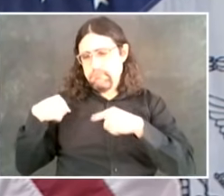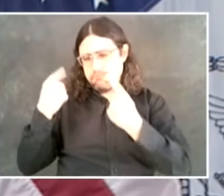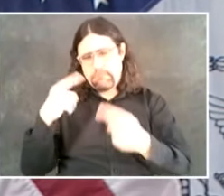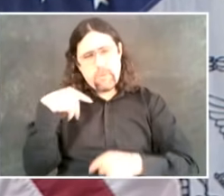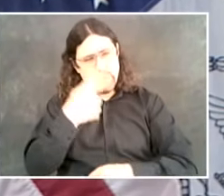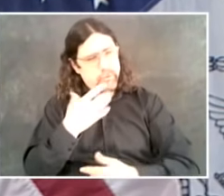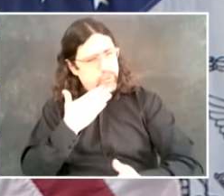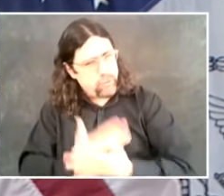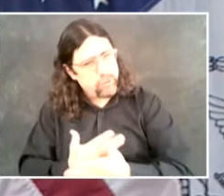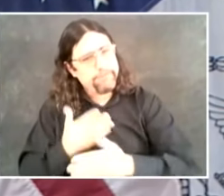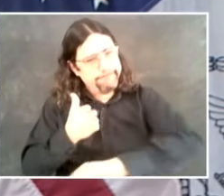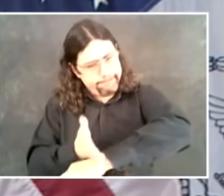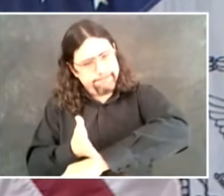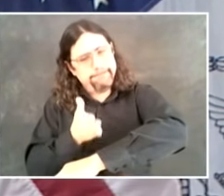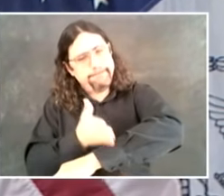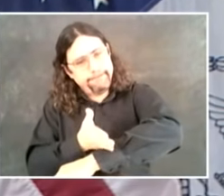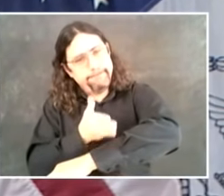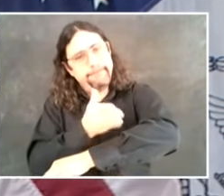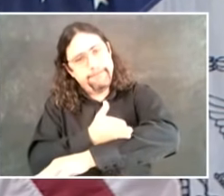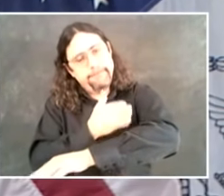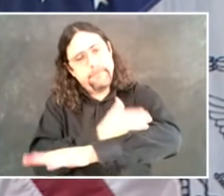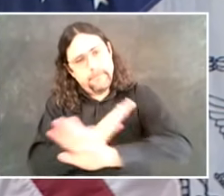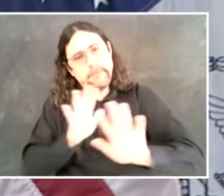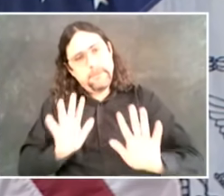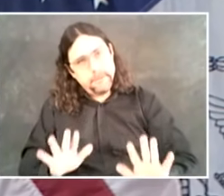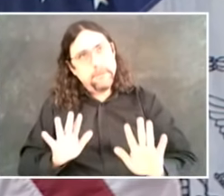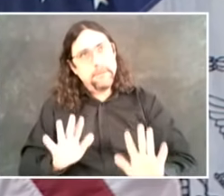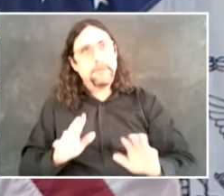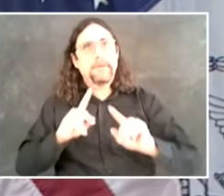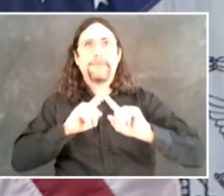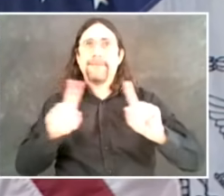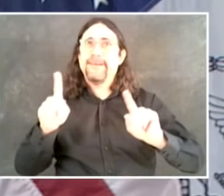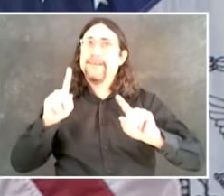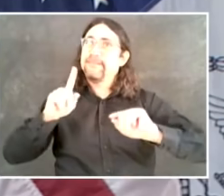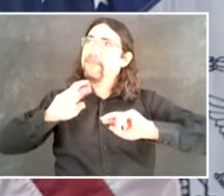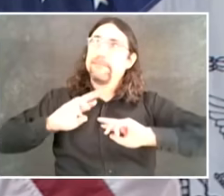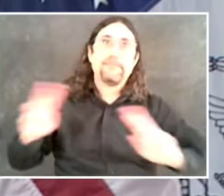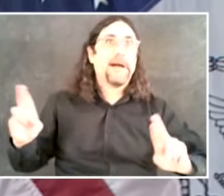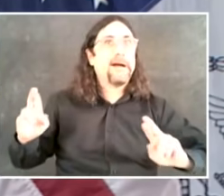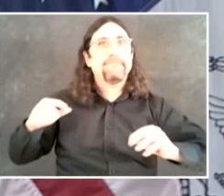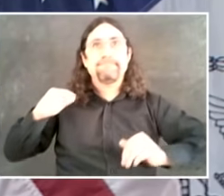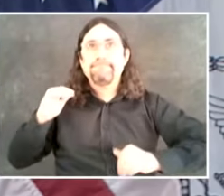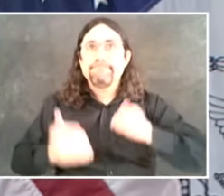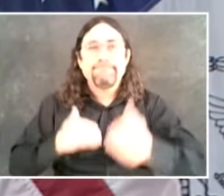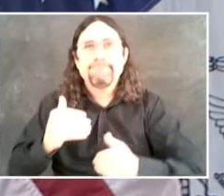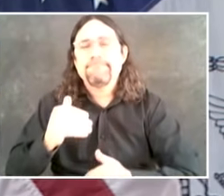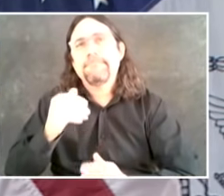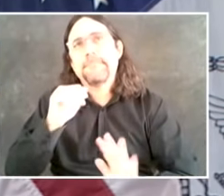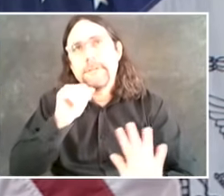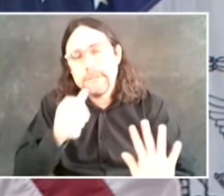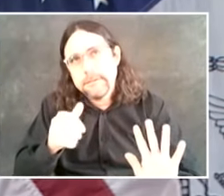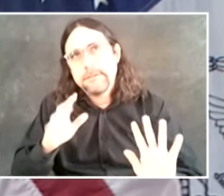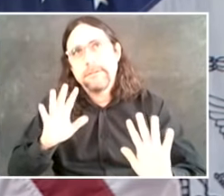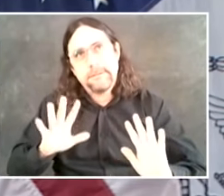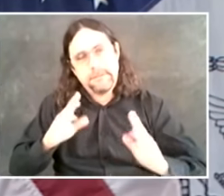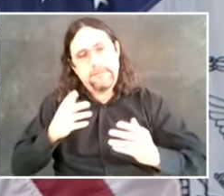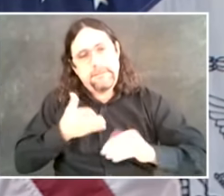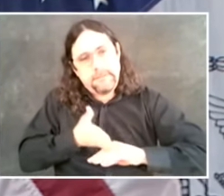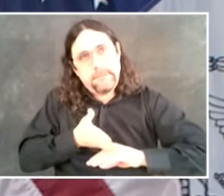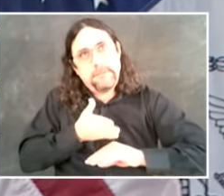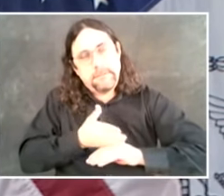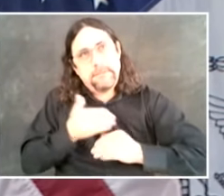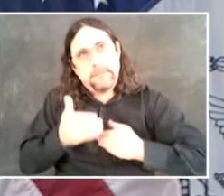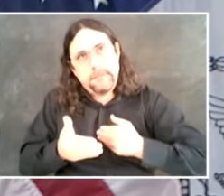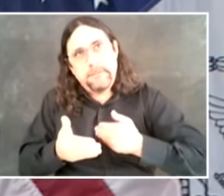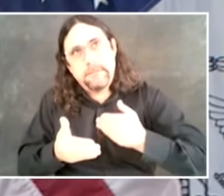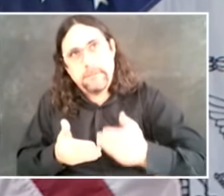the danger of this disease reasserting, it's not an idle